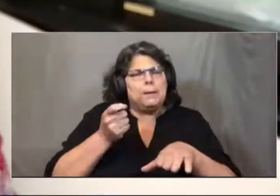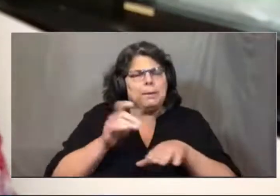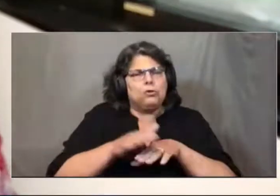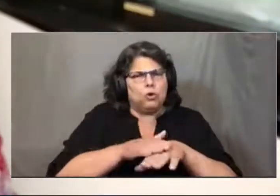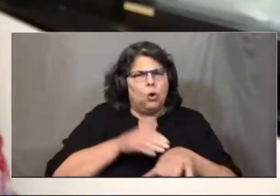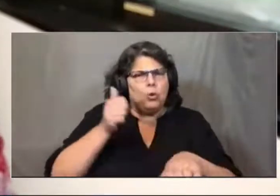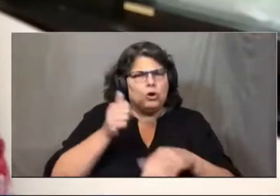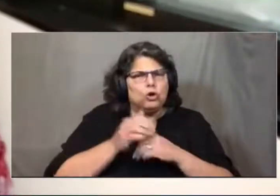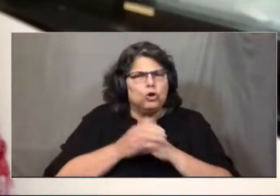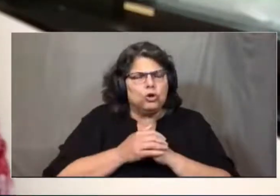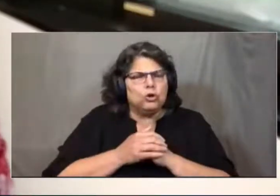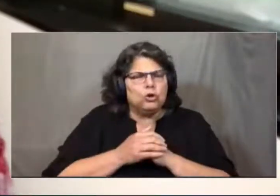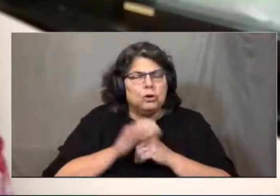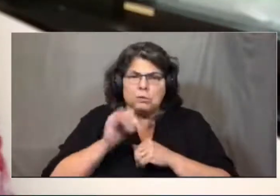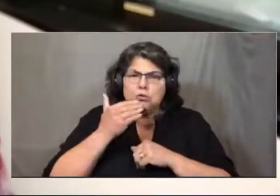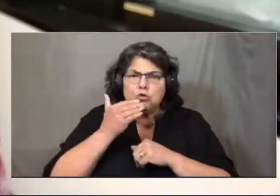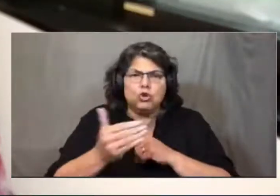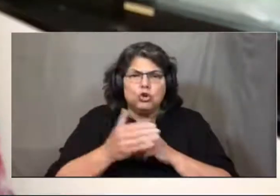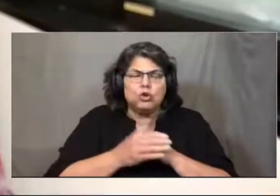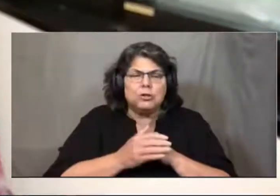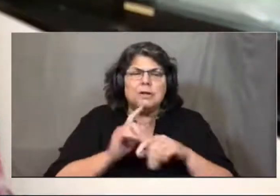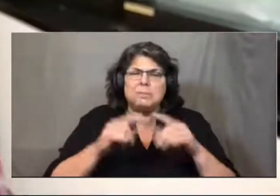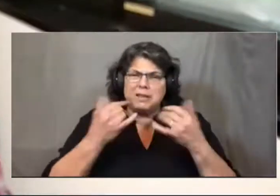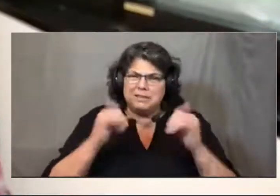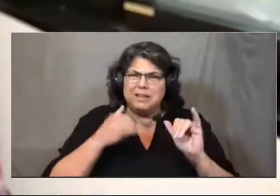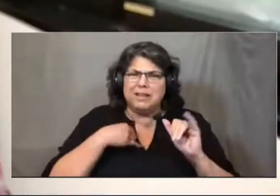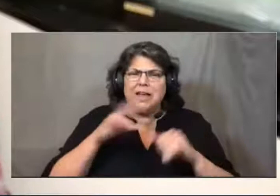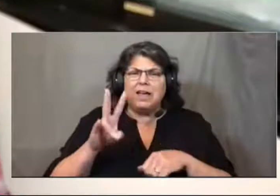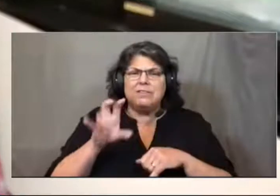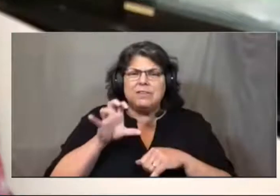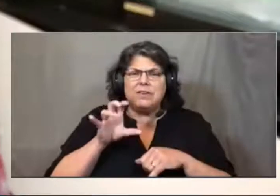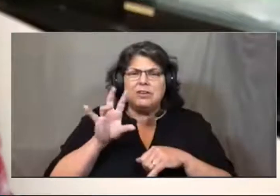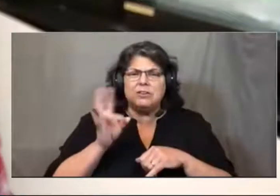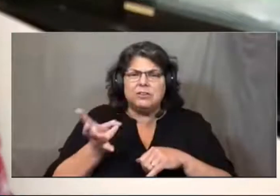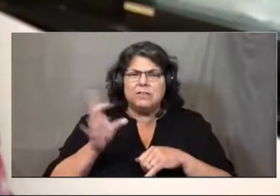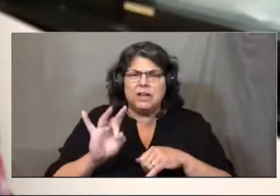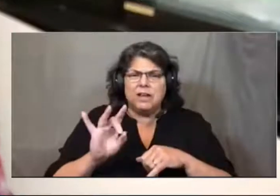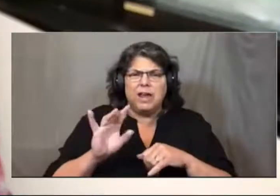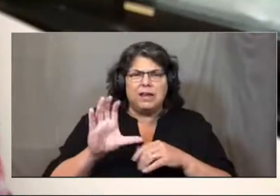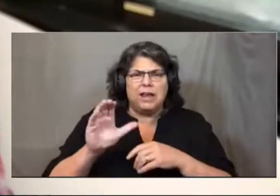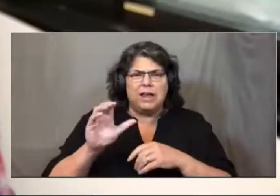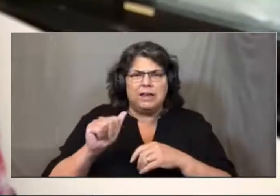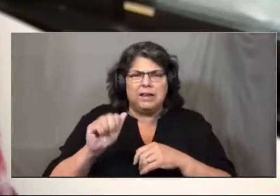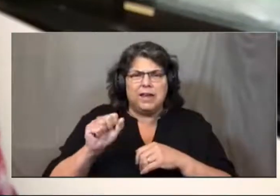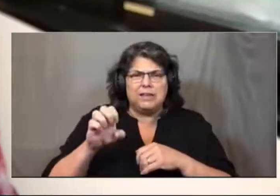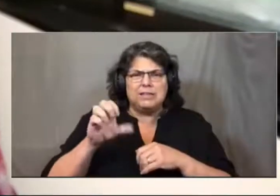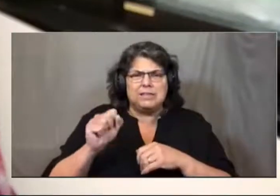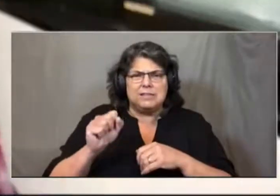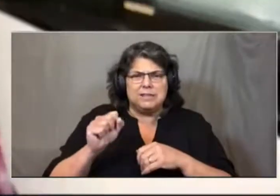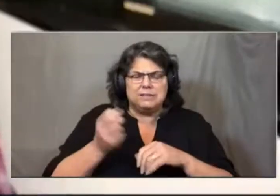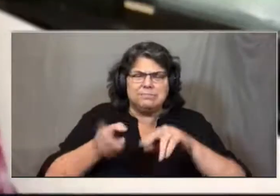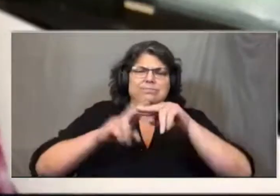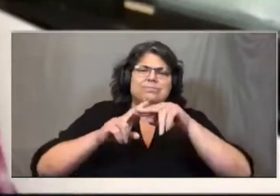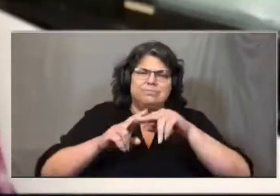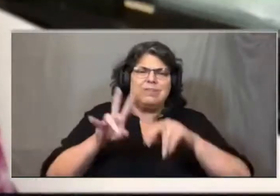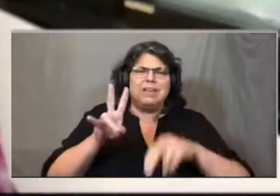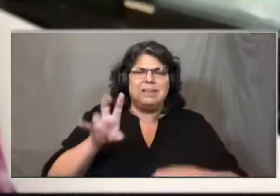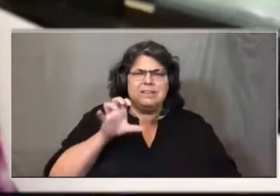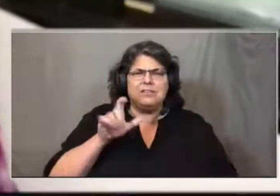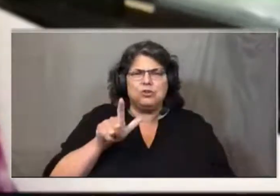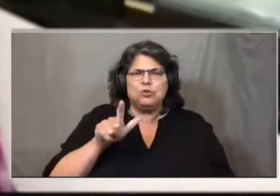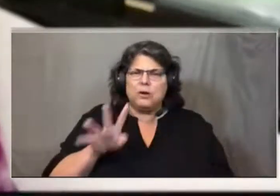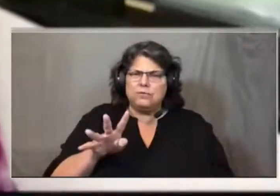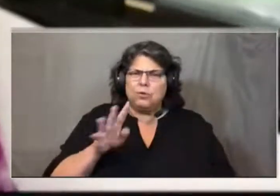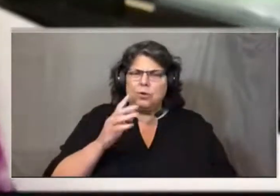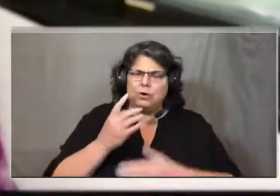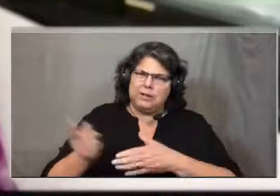But we are facing 778 cases. That's up from 724 a week ago,